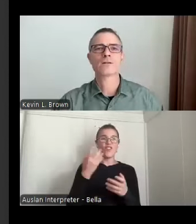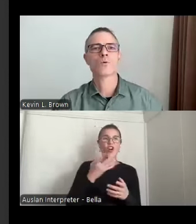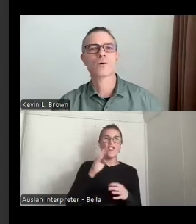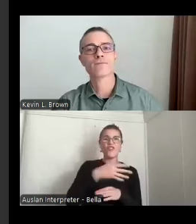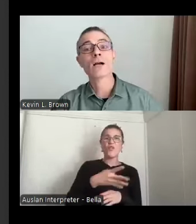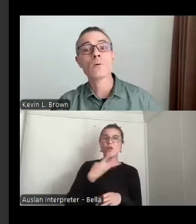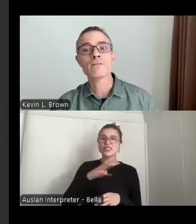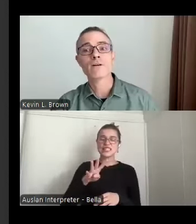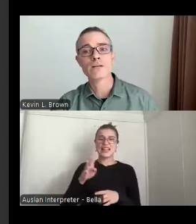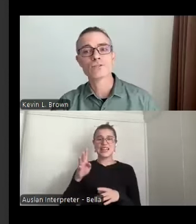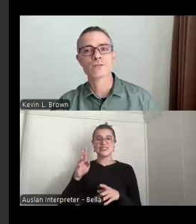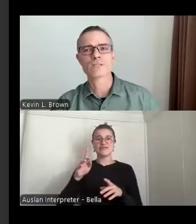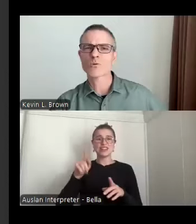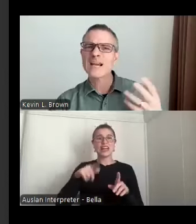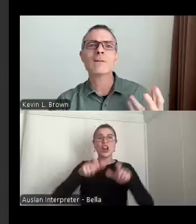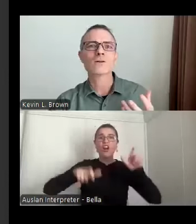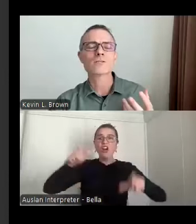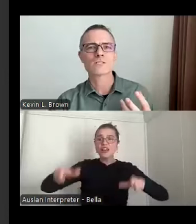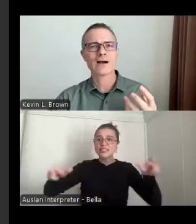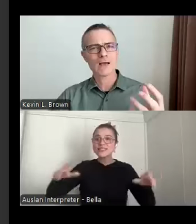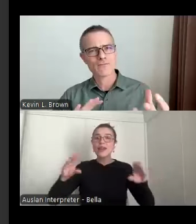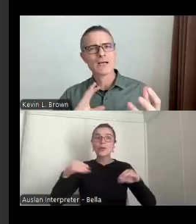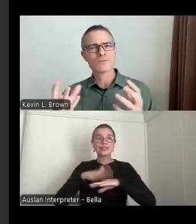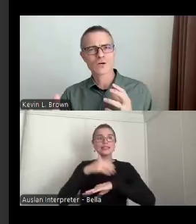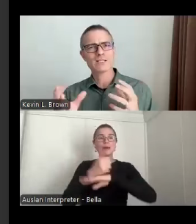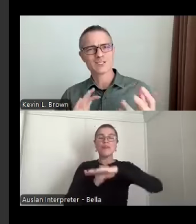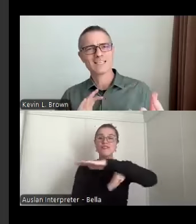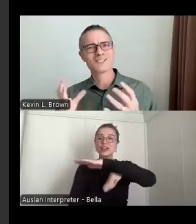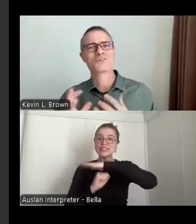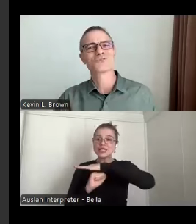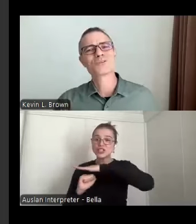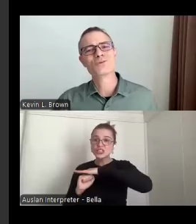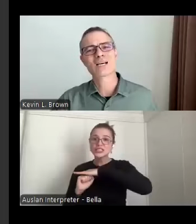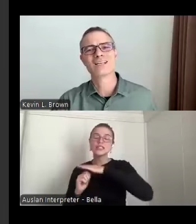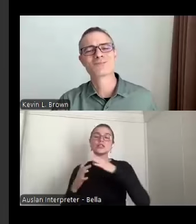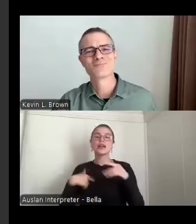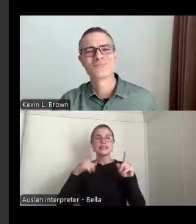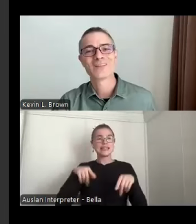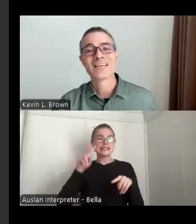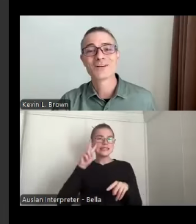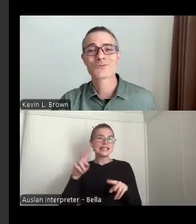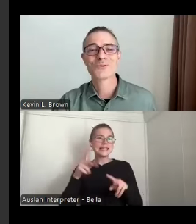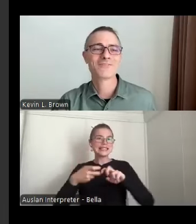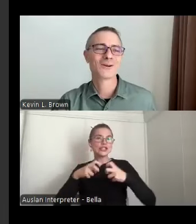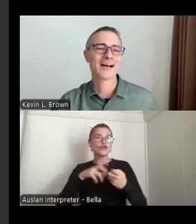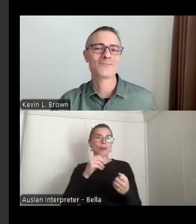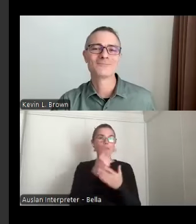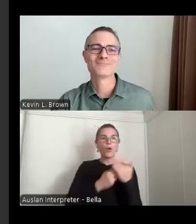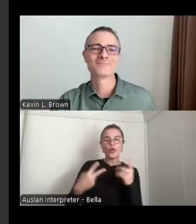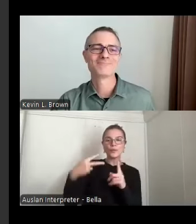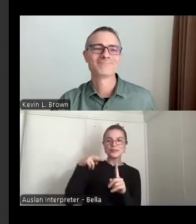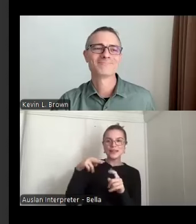sit on the board of a couple of foundations like grant makers. And so I've started to see this issue from two sides. Here's what we figured